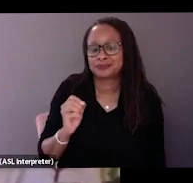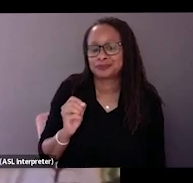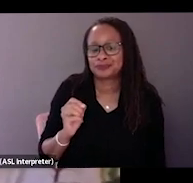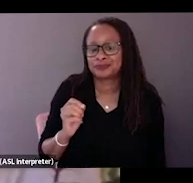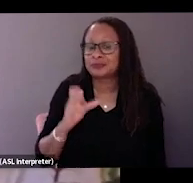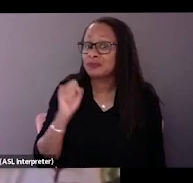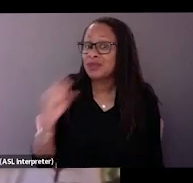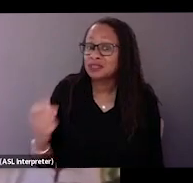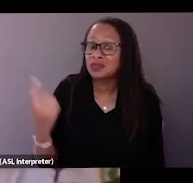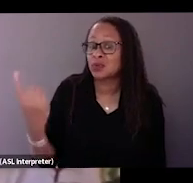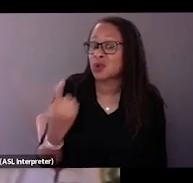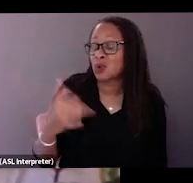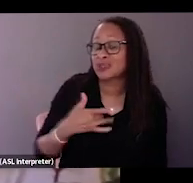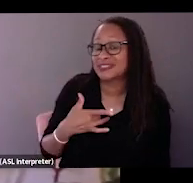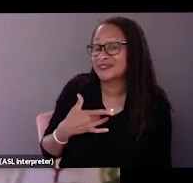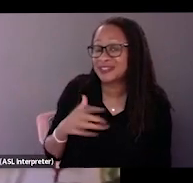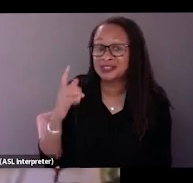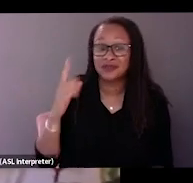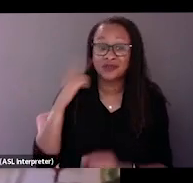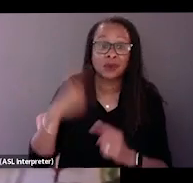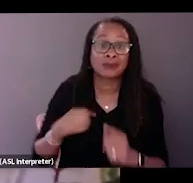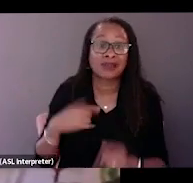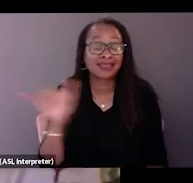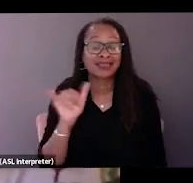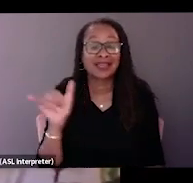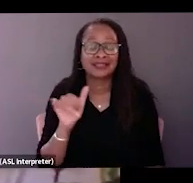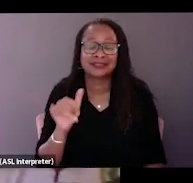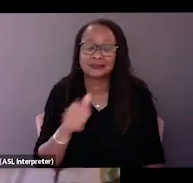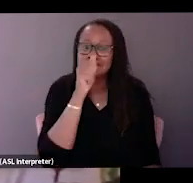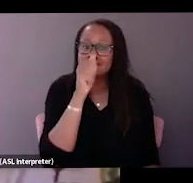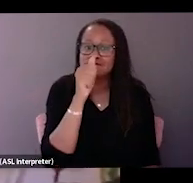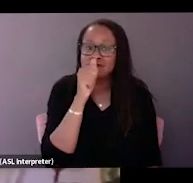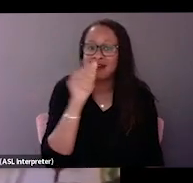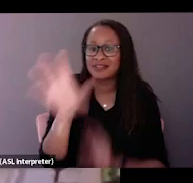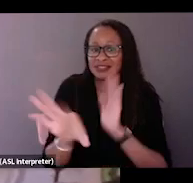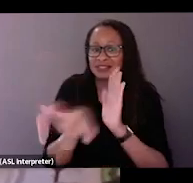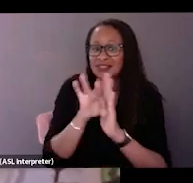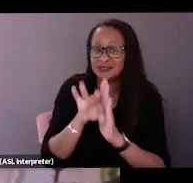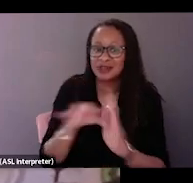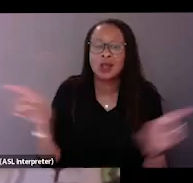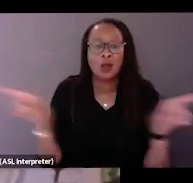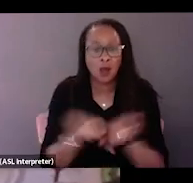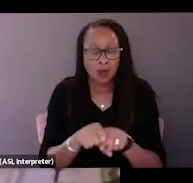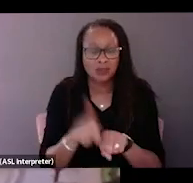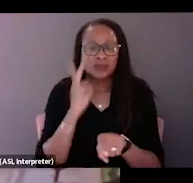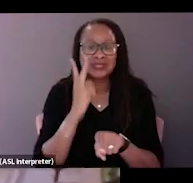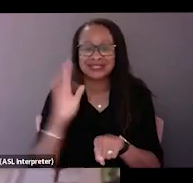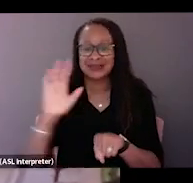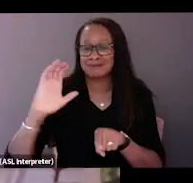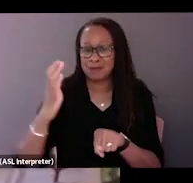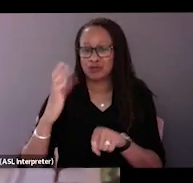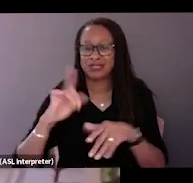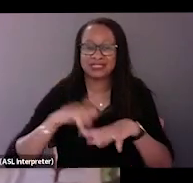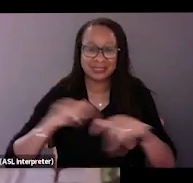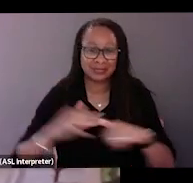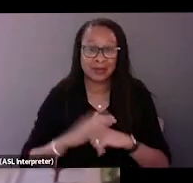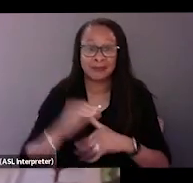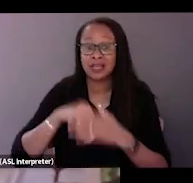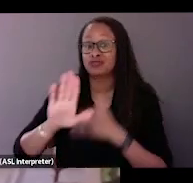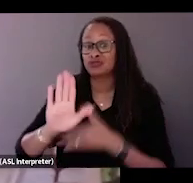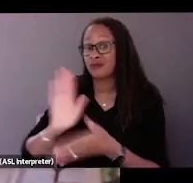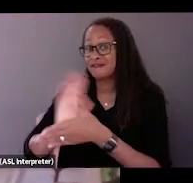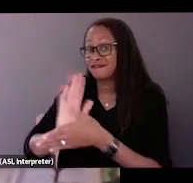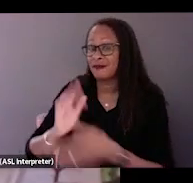And so it always feels to me like this kind of private discovery and also seeing a mirror. And in your film,